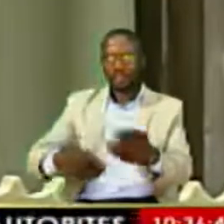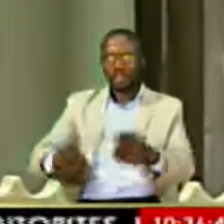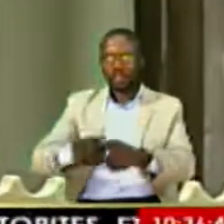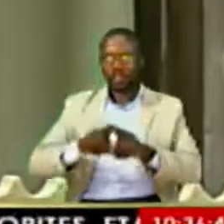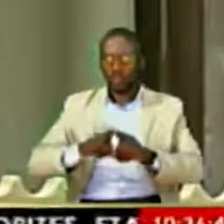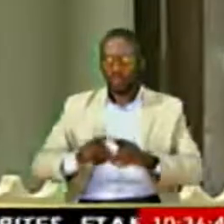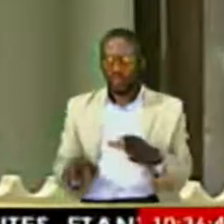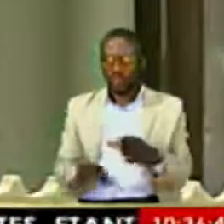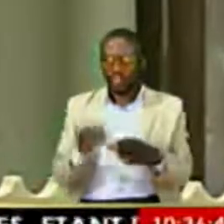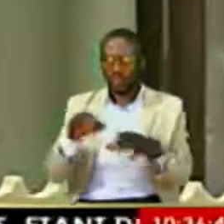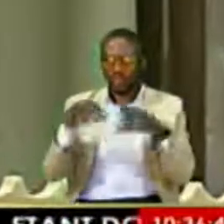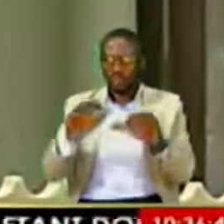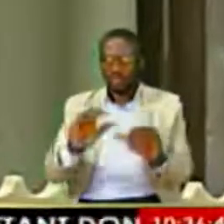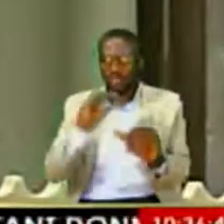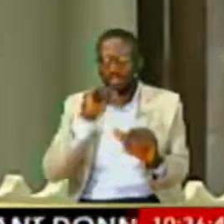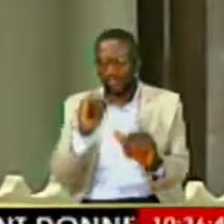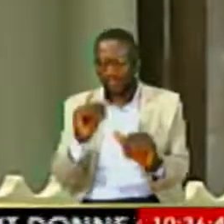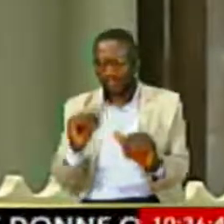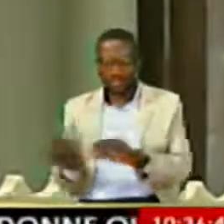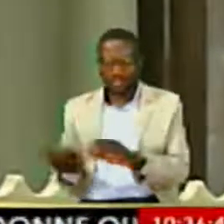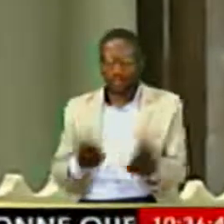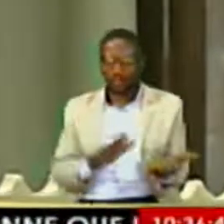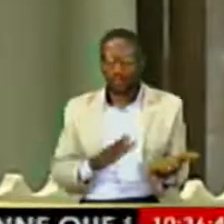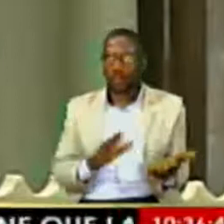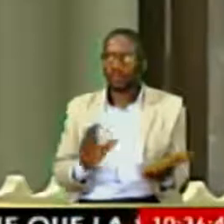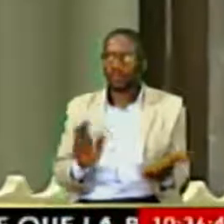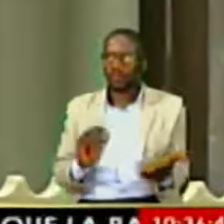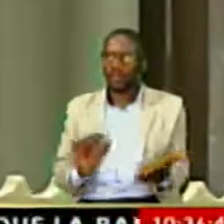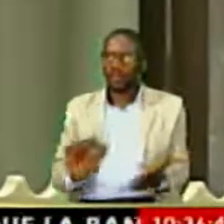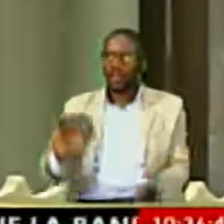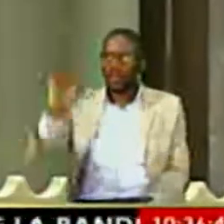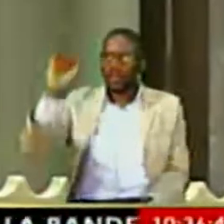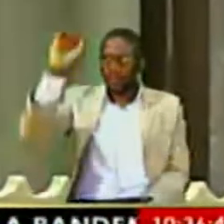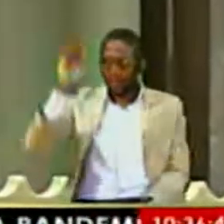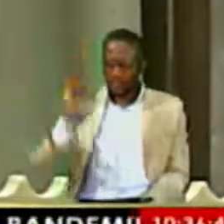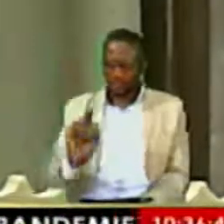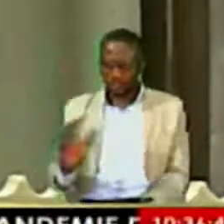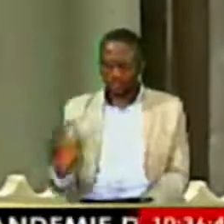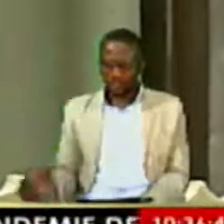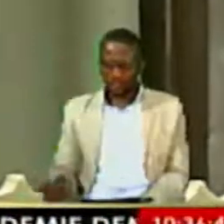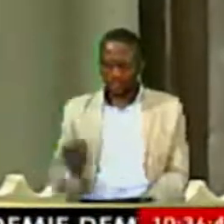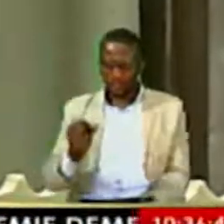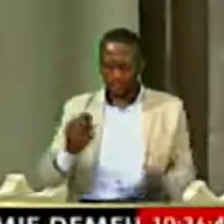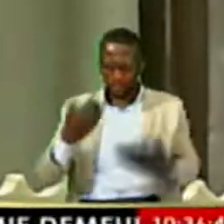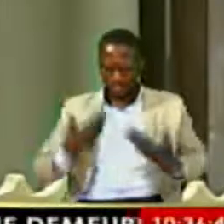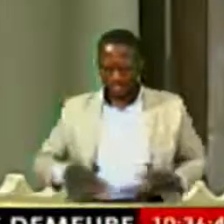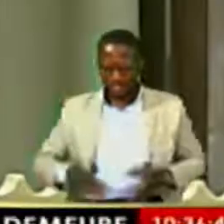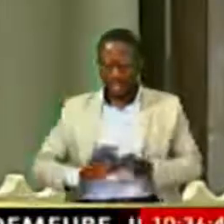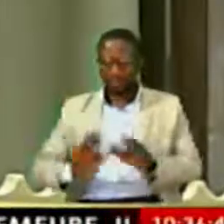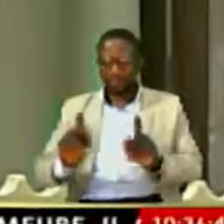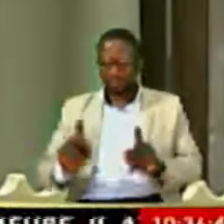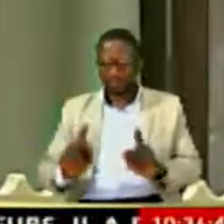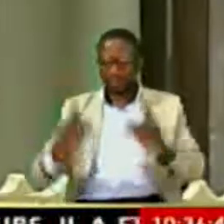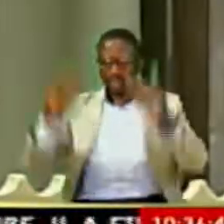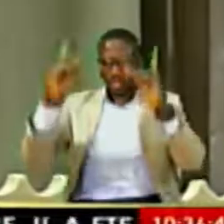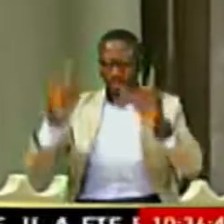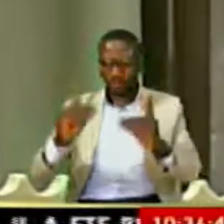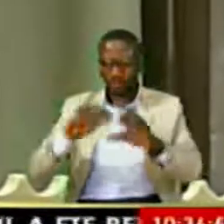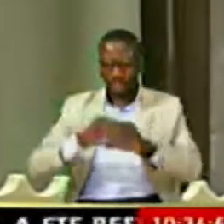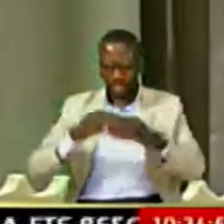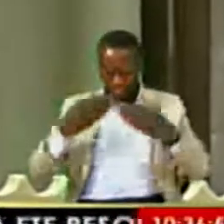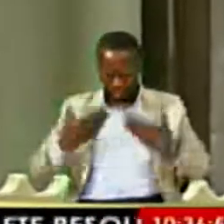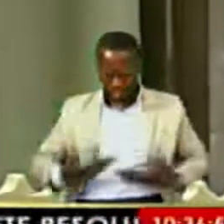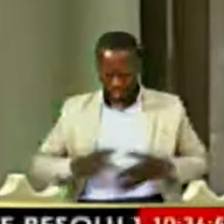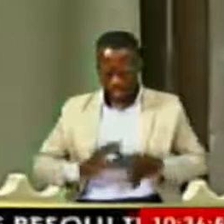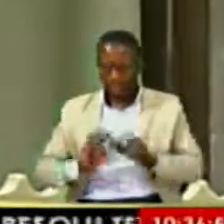pas mourir. As a spirit, he couldn't die. Il devait prendre un corps de chair. He was supposed to take il the body of flesh. Corps de chair. And he was supposed mais to be born in the